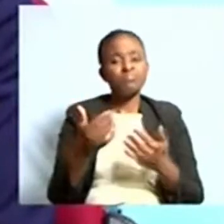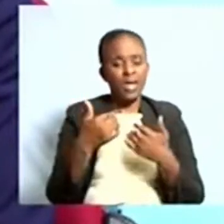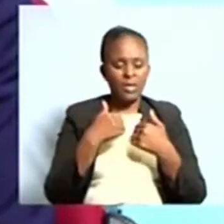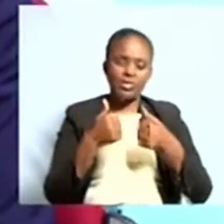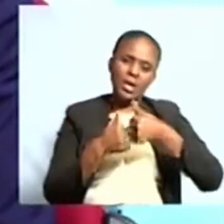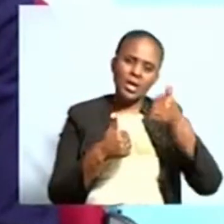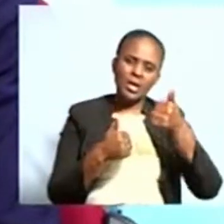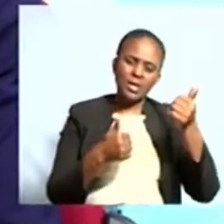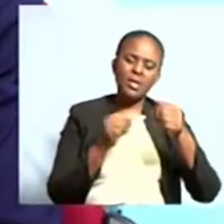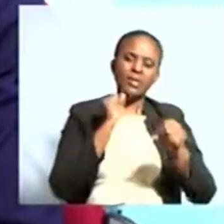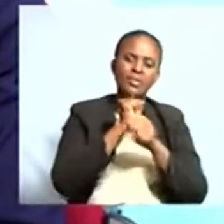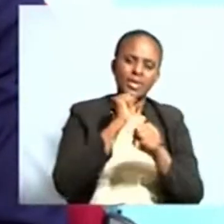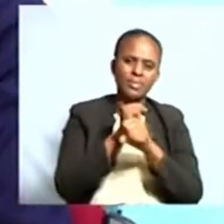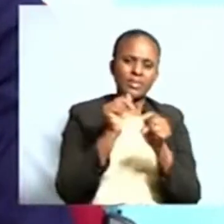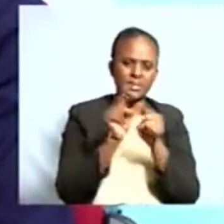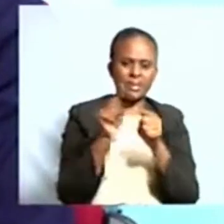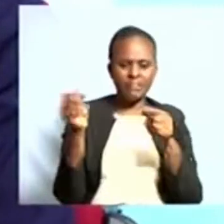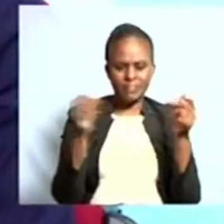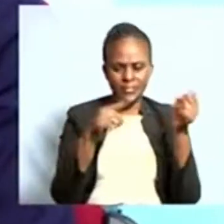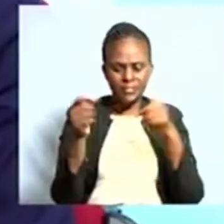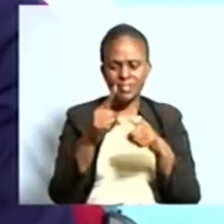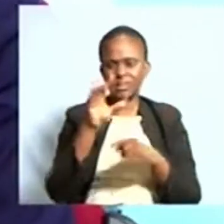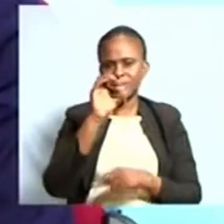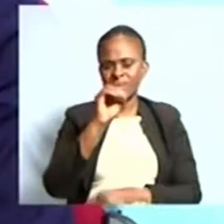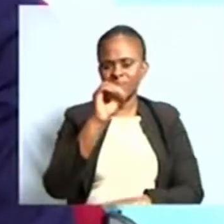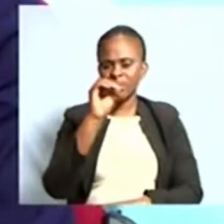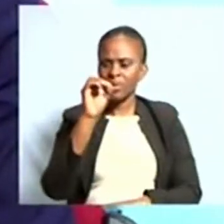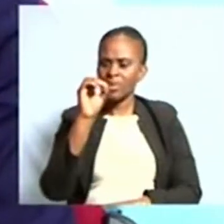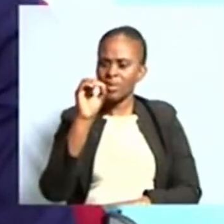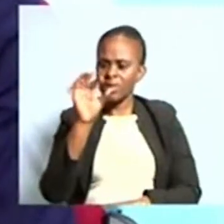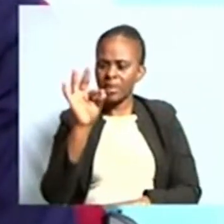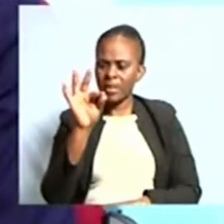other duties. Our text line is 0972